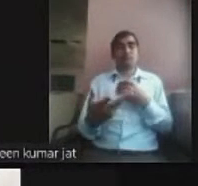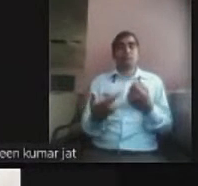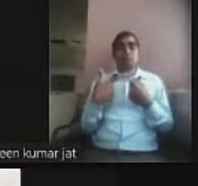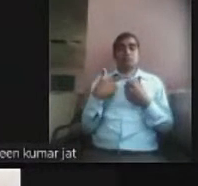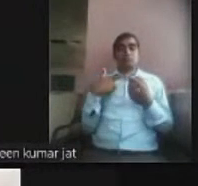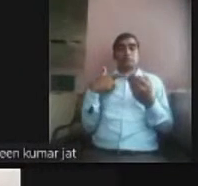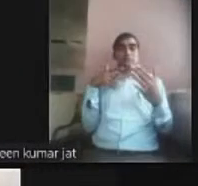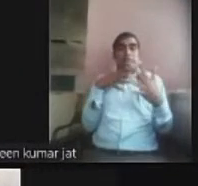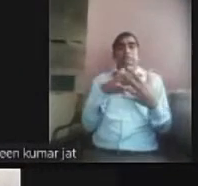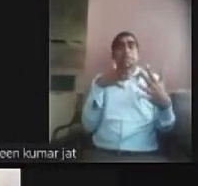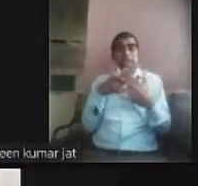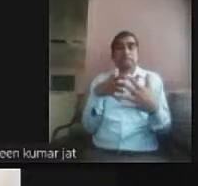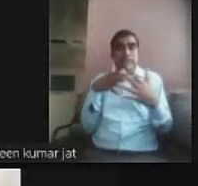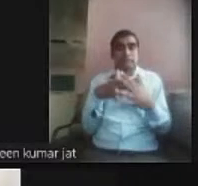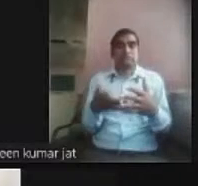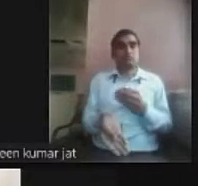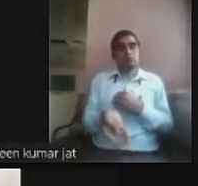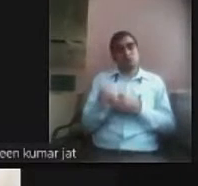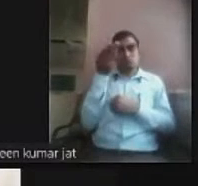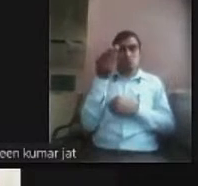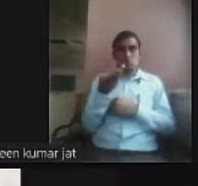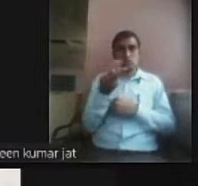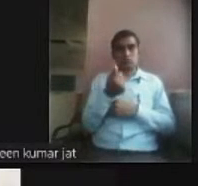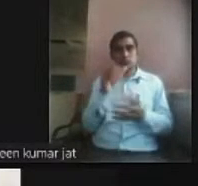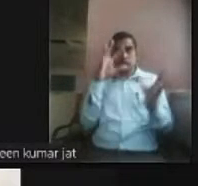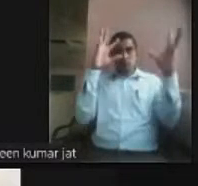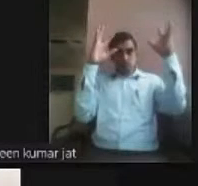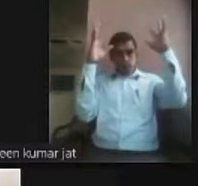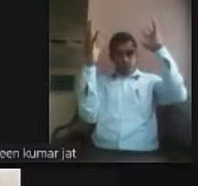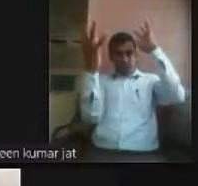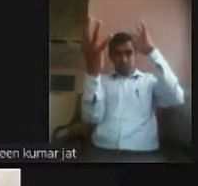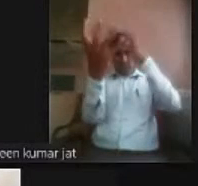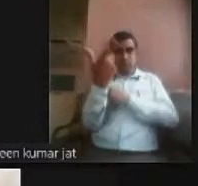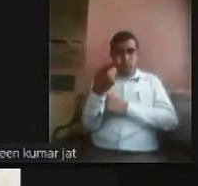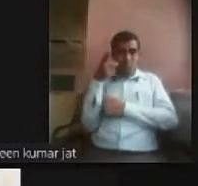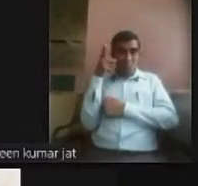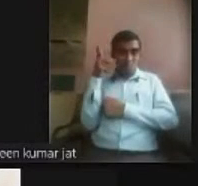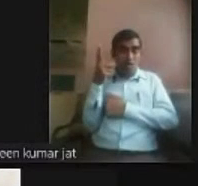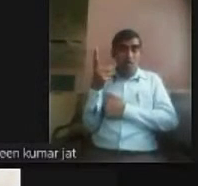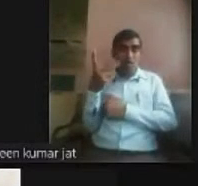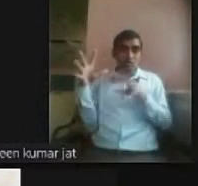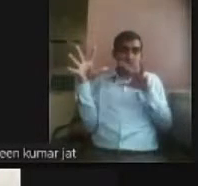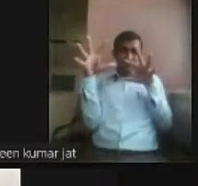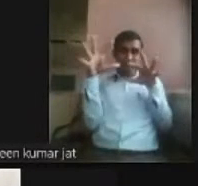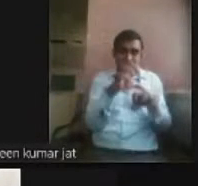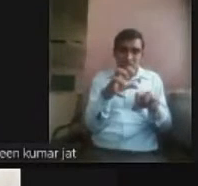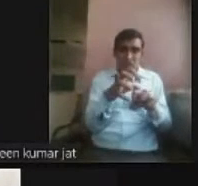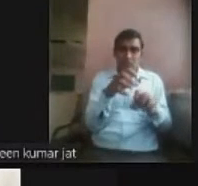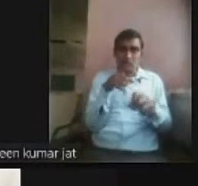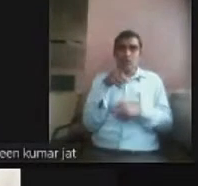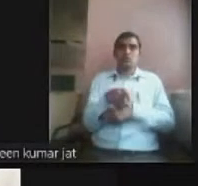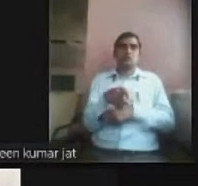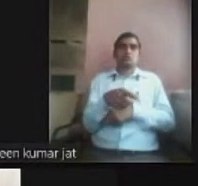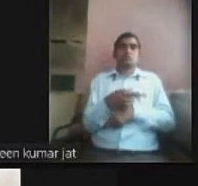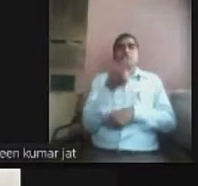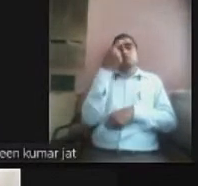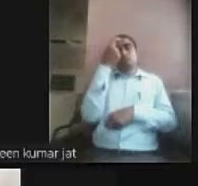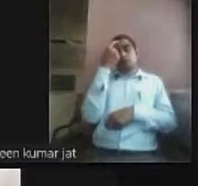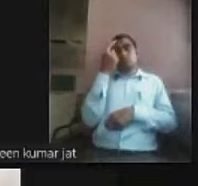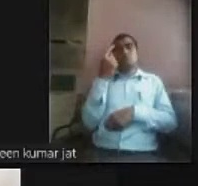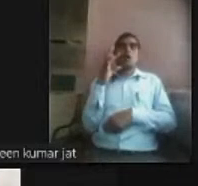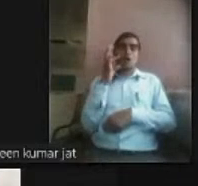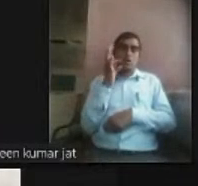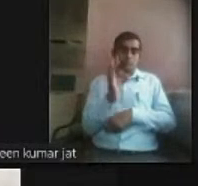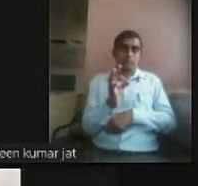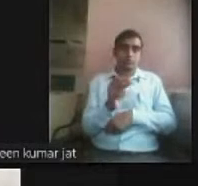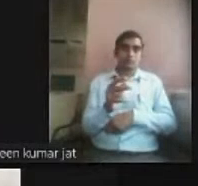we've faced in such a long time, and it's the entire world has been in the cobweb of